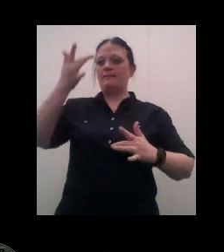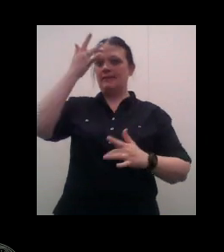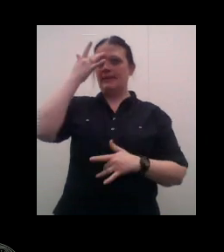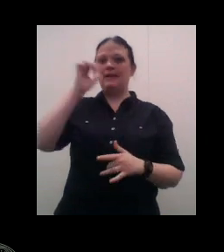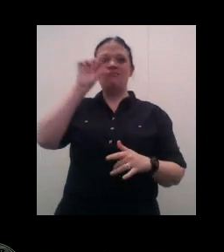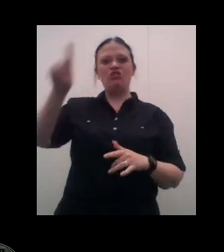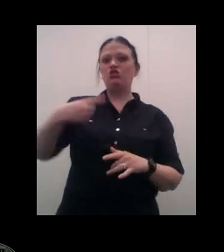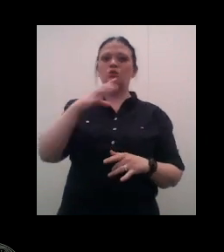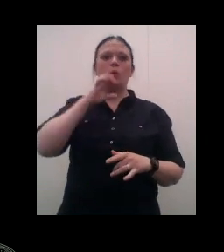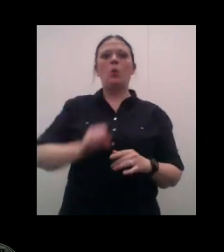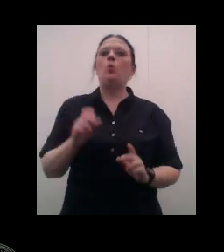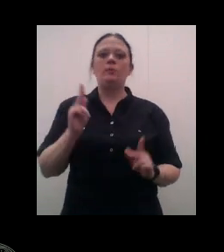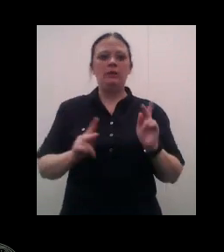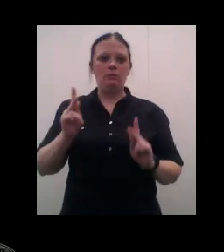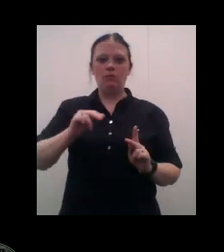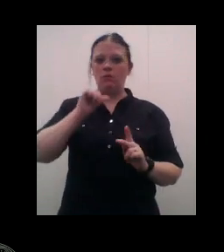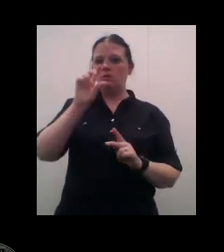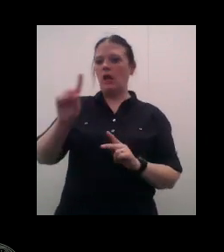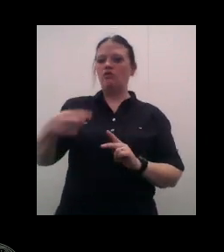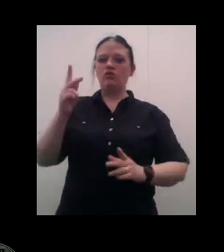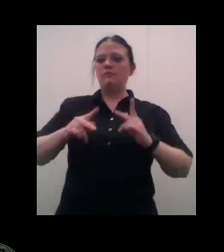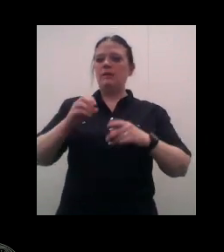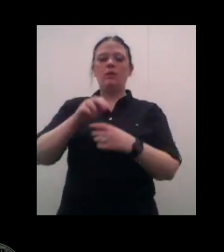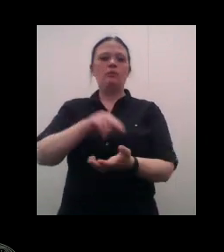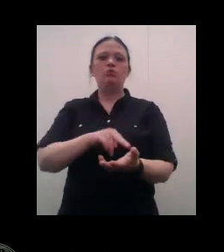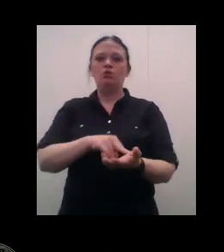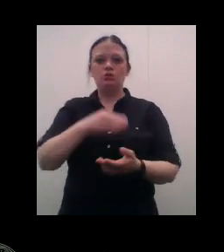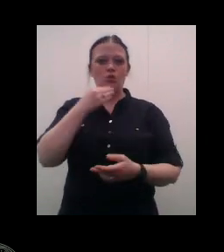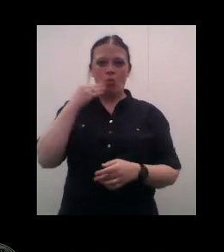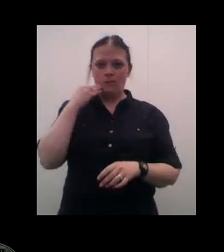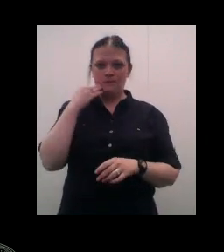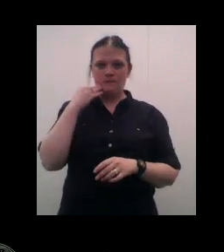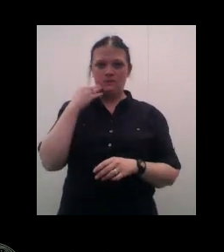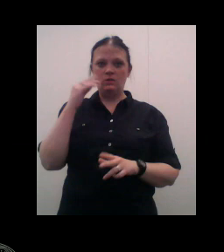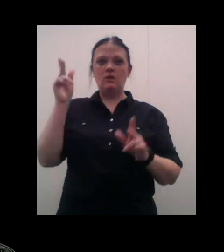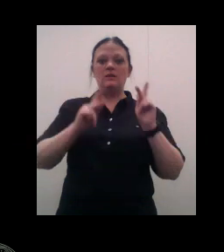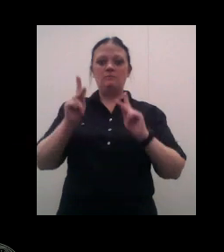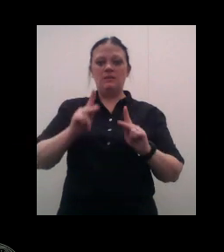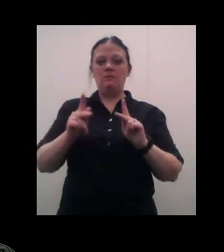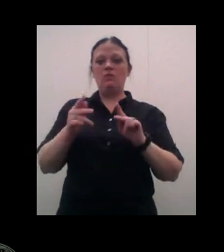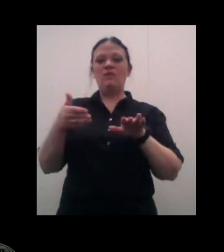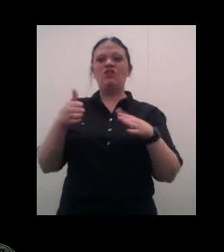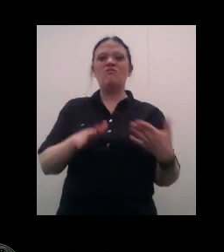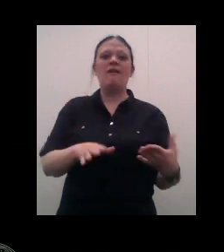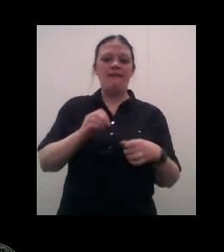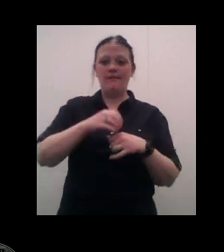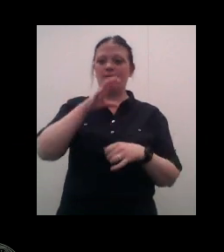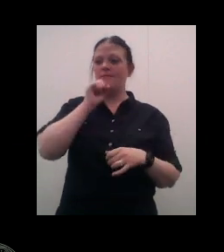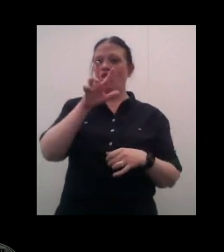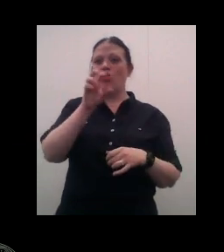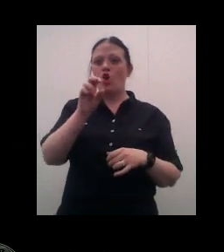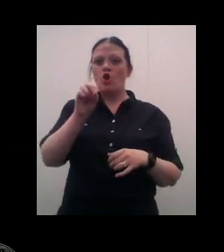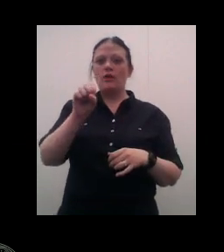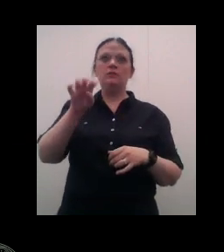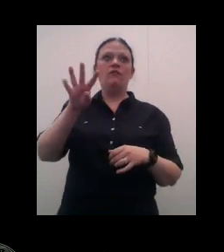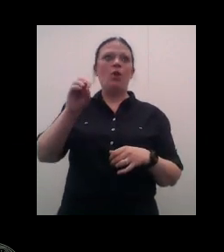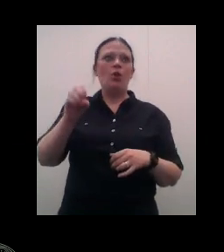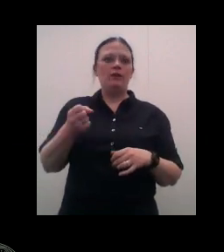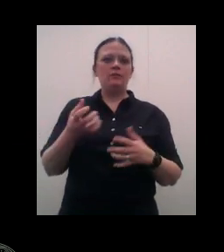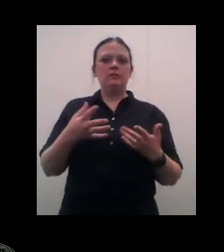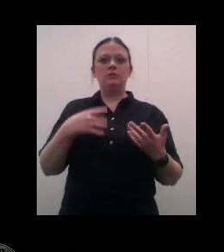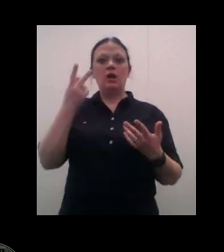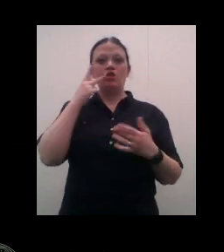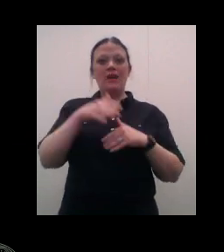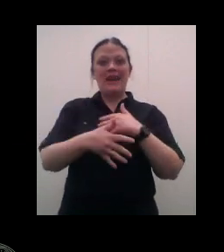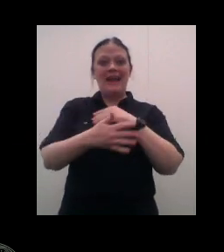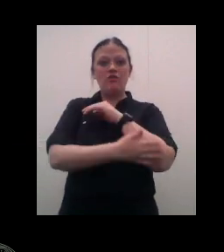just old people. It's not just people in nursing homes. There are individuals who are dying in their 30s and 40s. I saw that